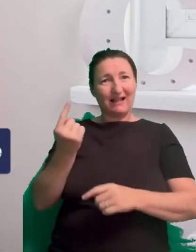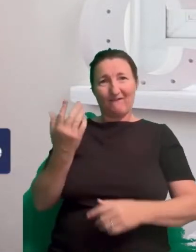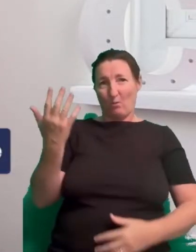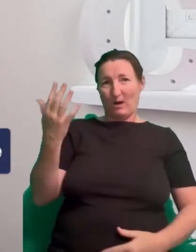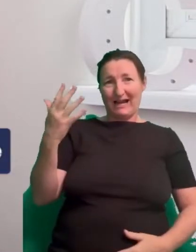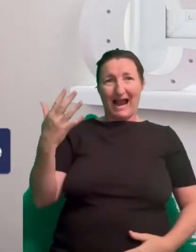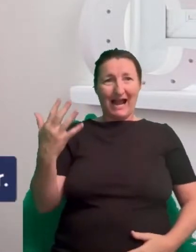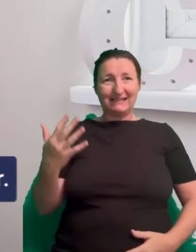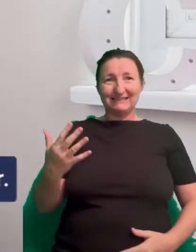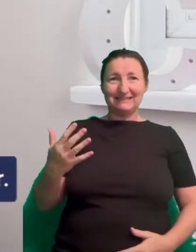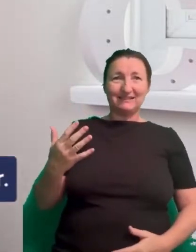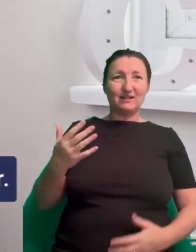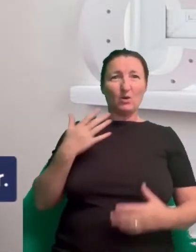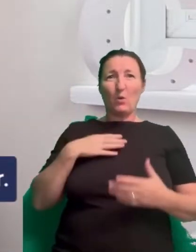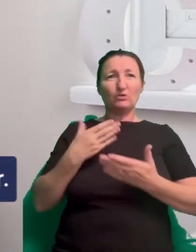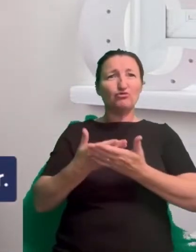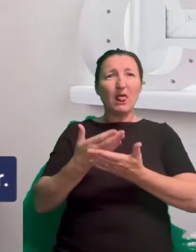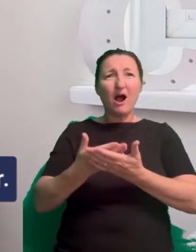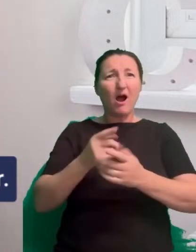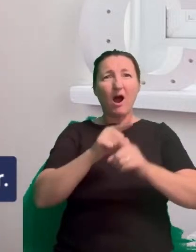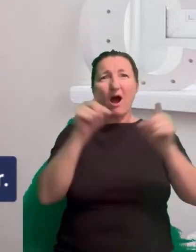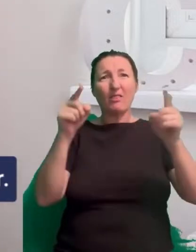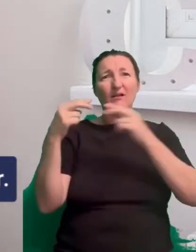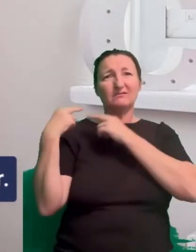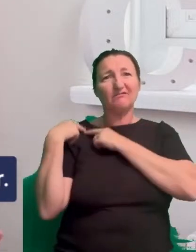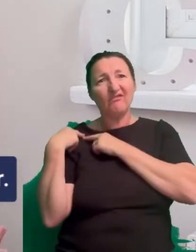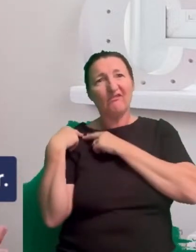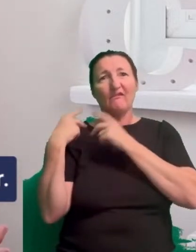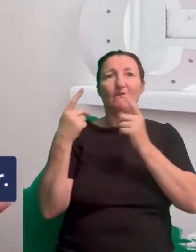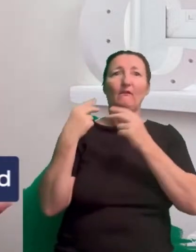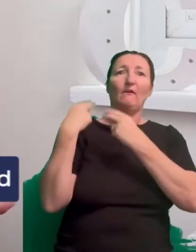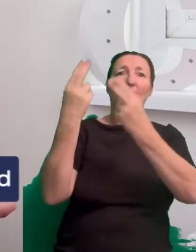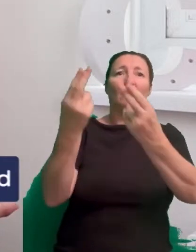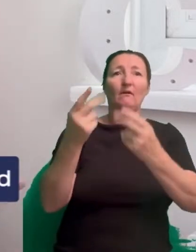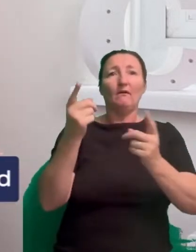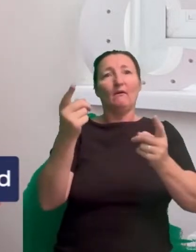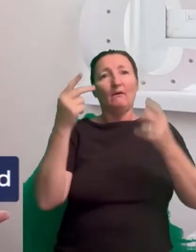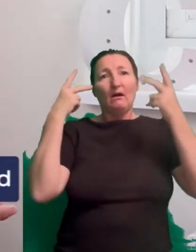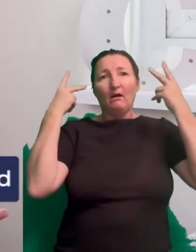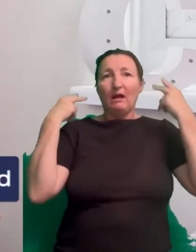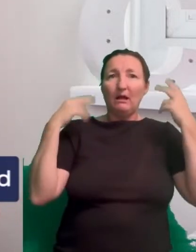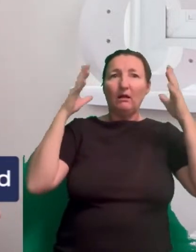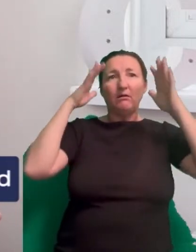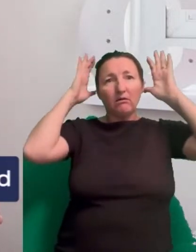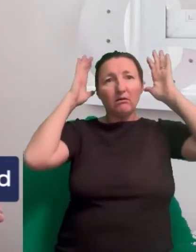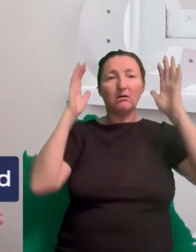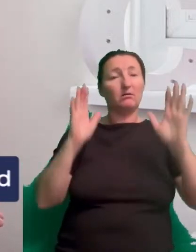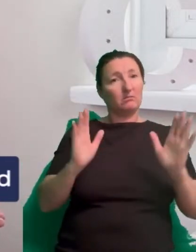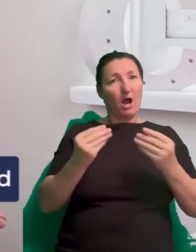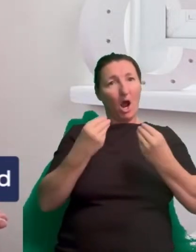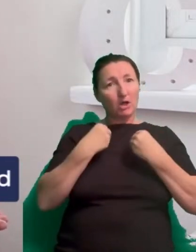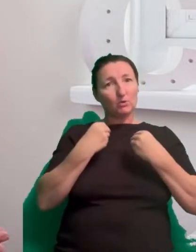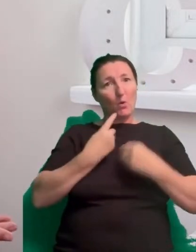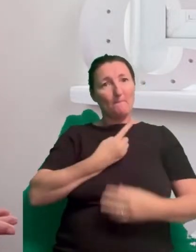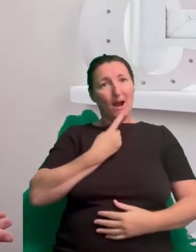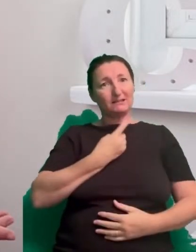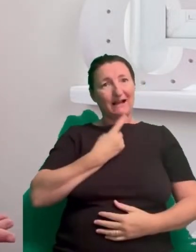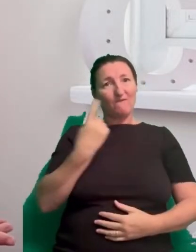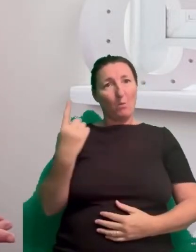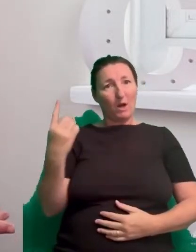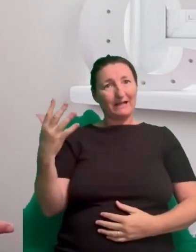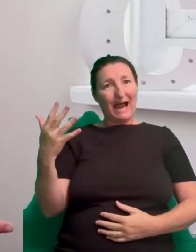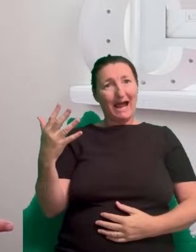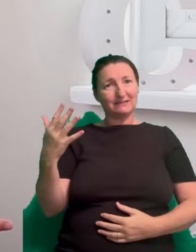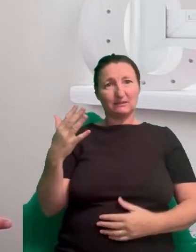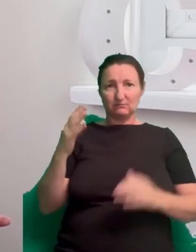to use one hand. I didn't want to rely on anyone else to do my hair. So I taught myself how to do my hair one-handed, as I